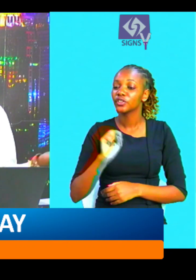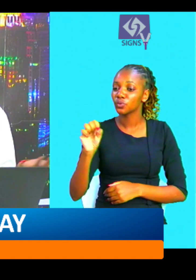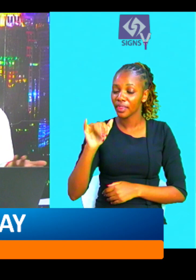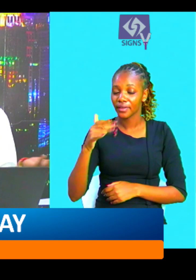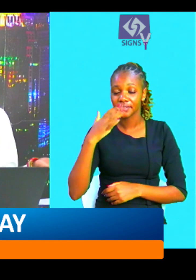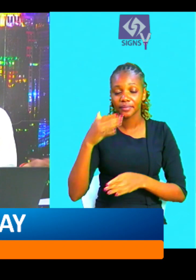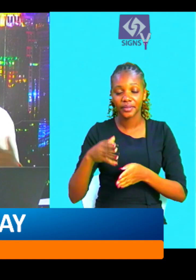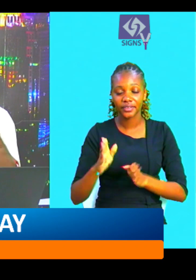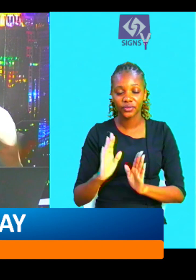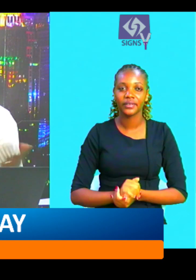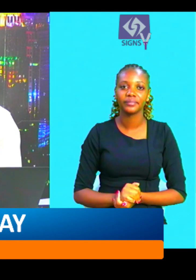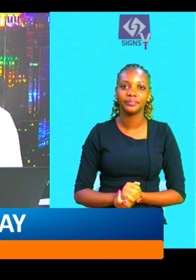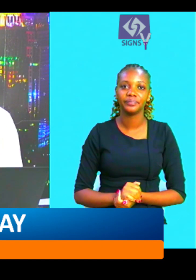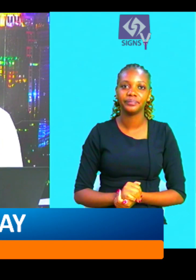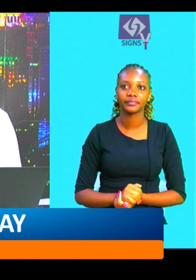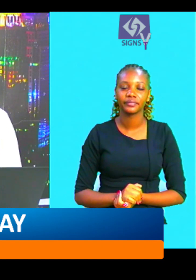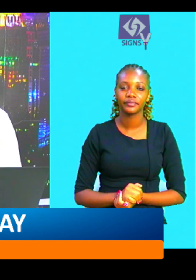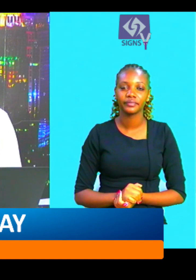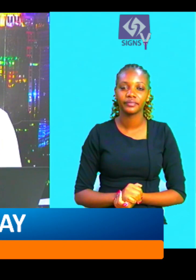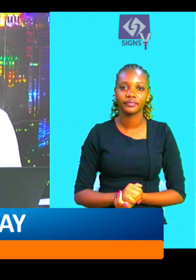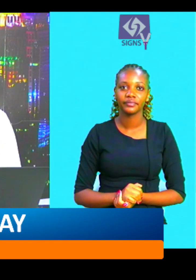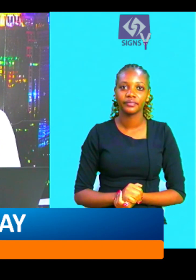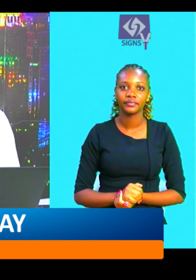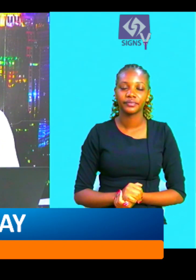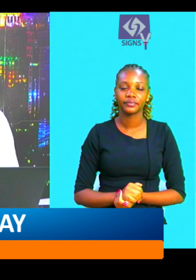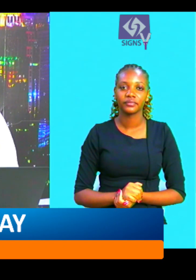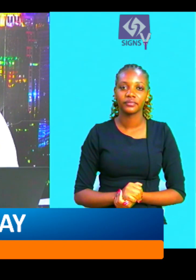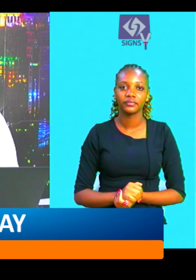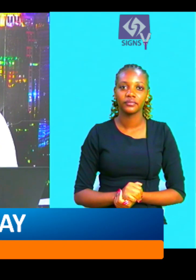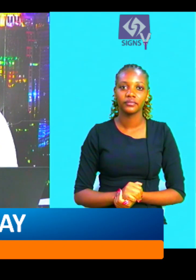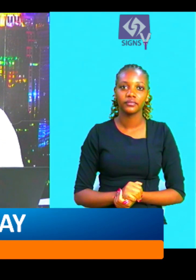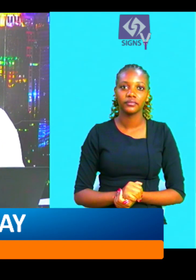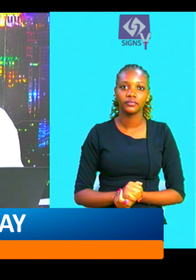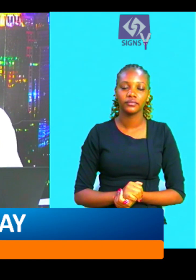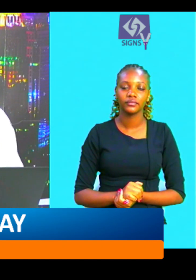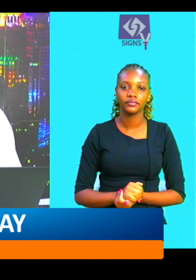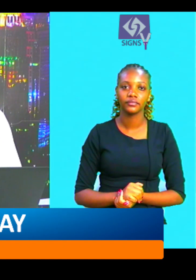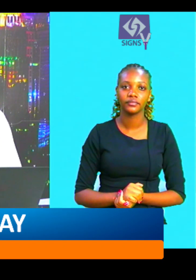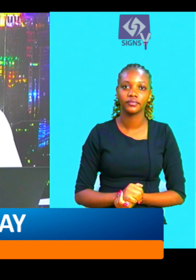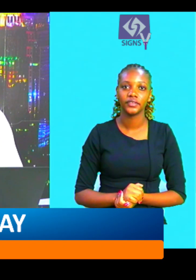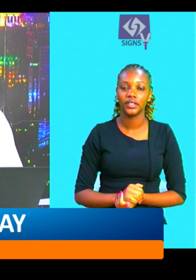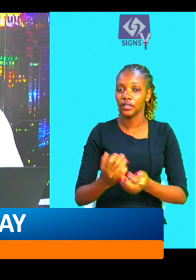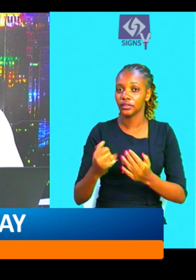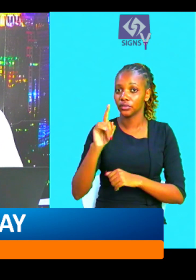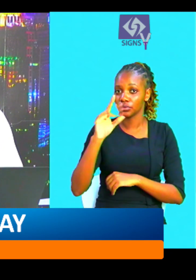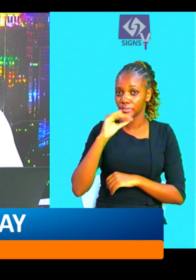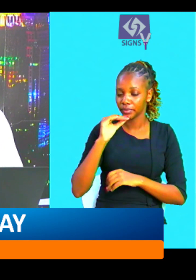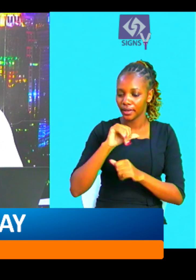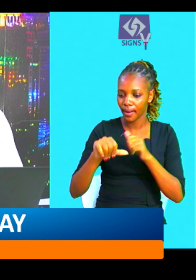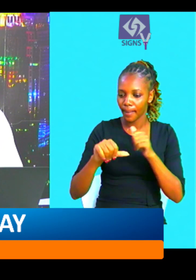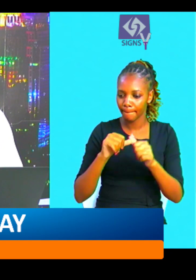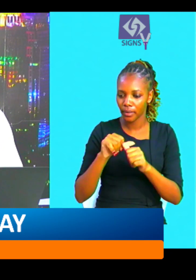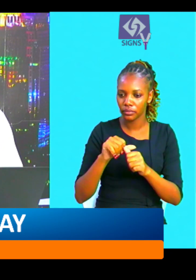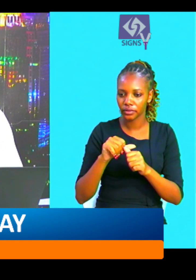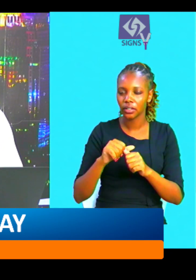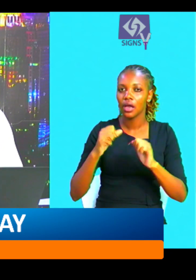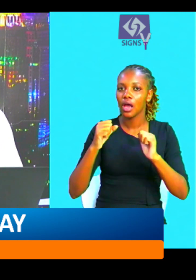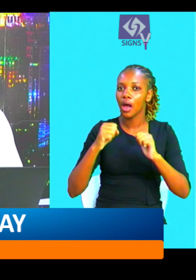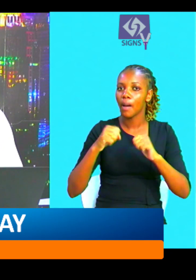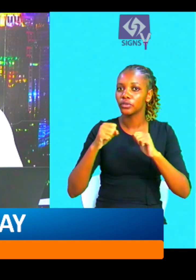president. Wangwana wapatie kazi ile mingi, watafanya kazi. Na you remember Raila